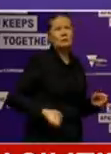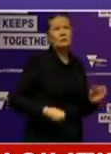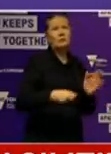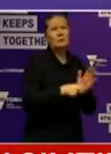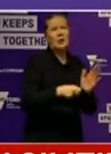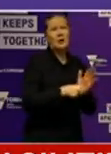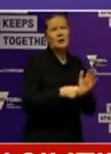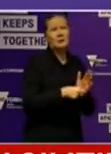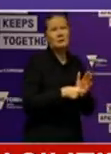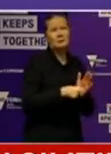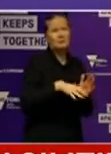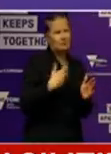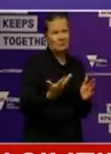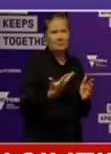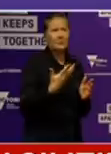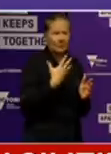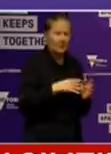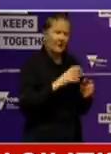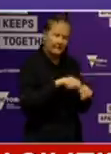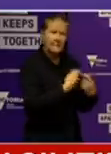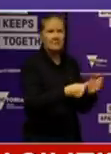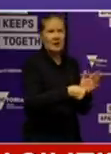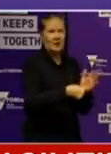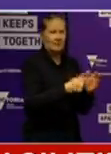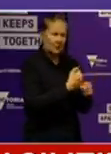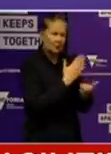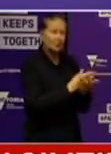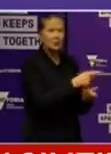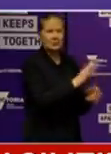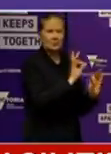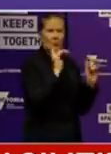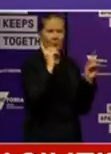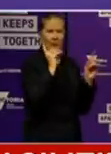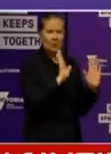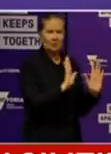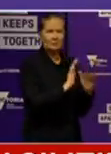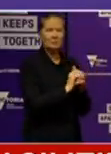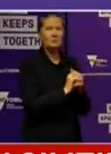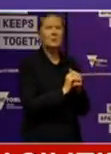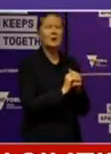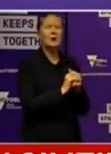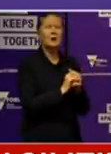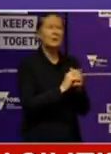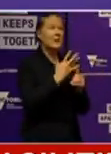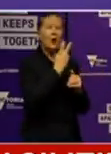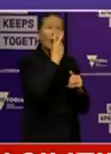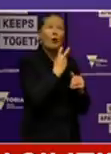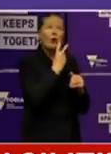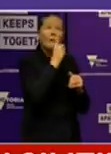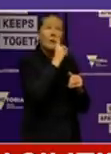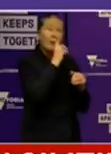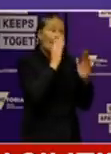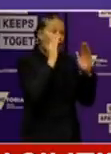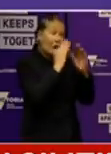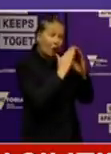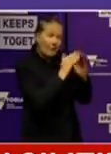So there will be funding to be provided to ensure that aged care employers cover any additional entitlements